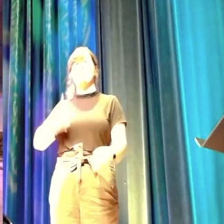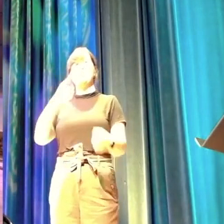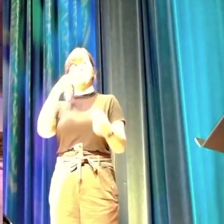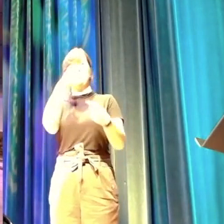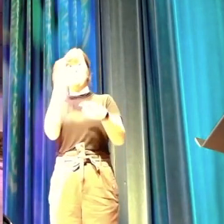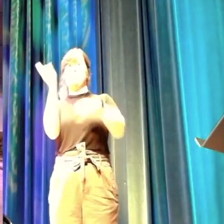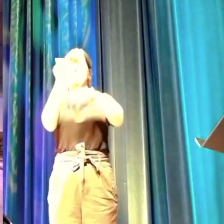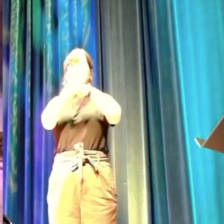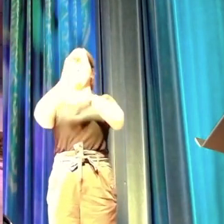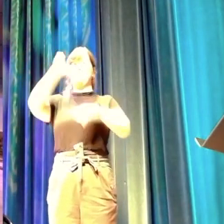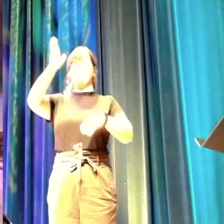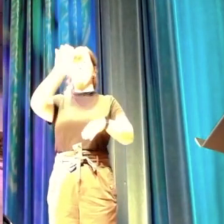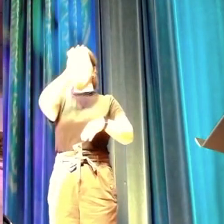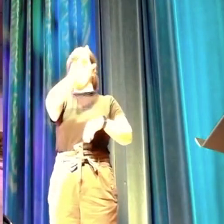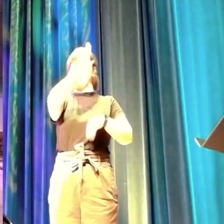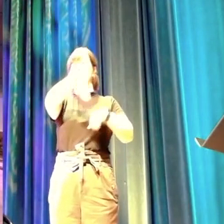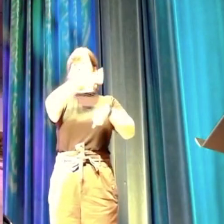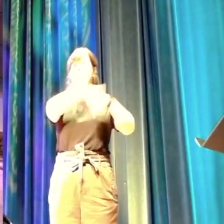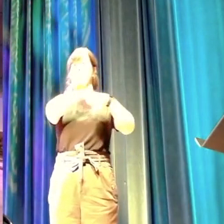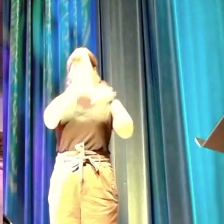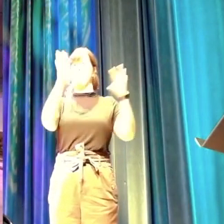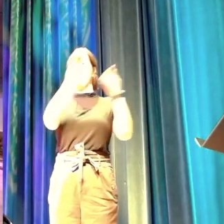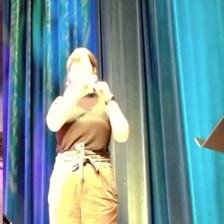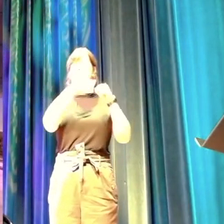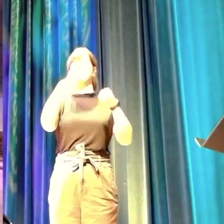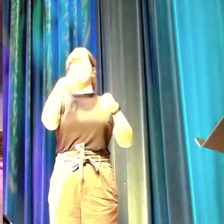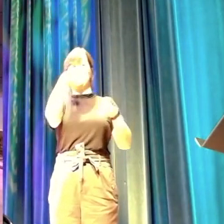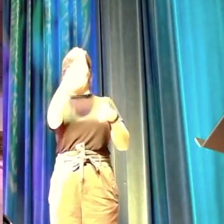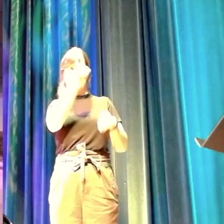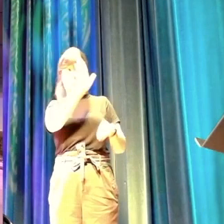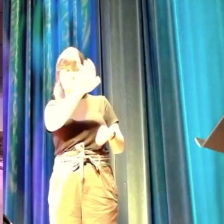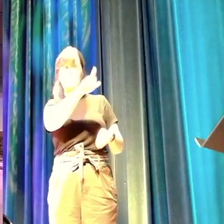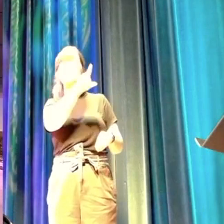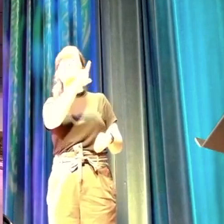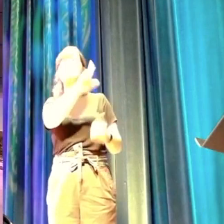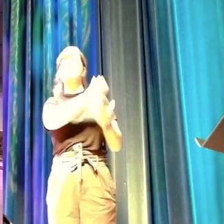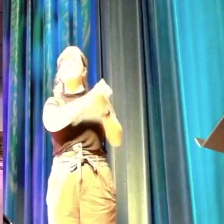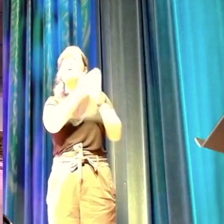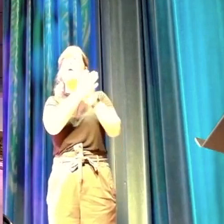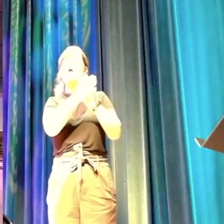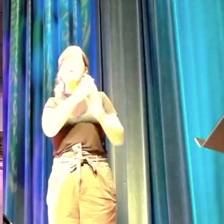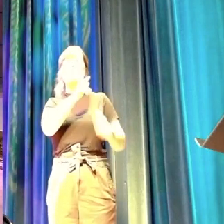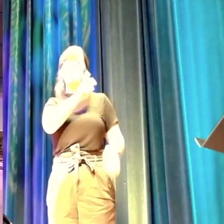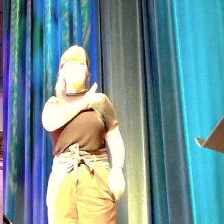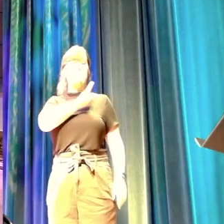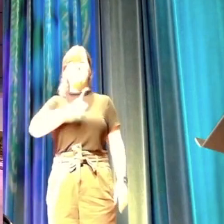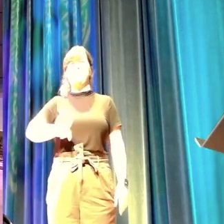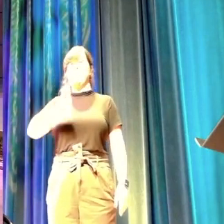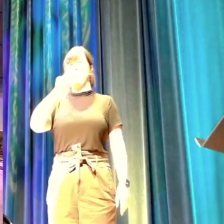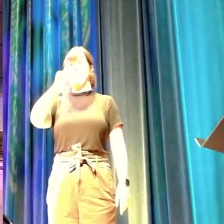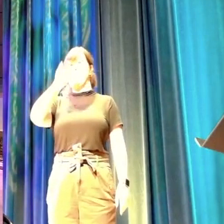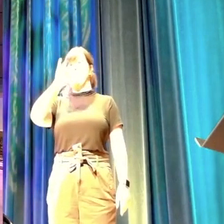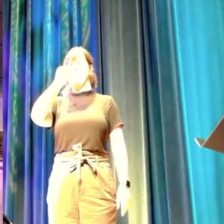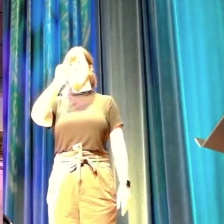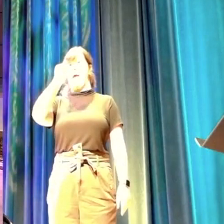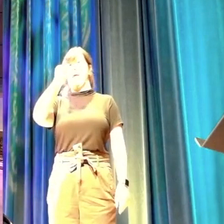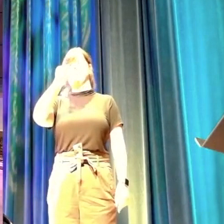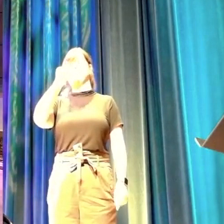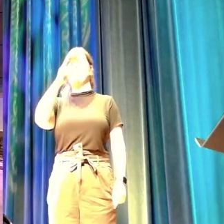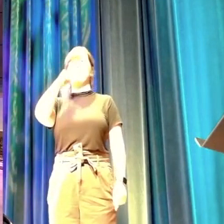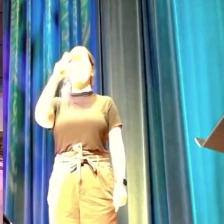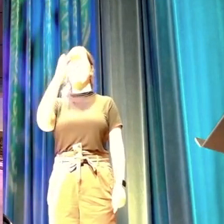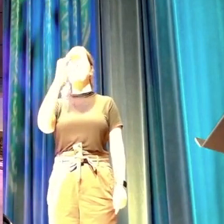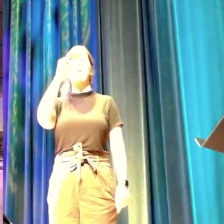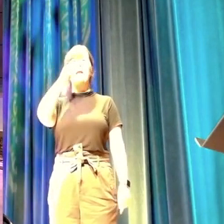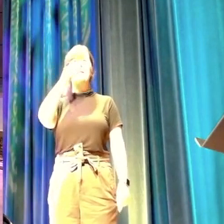International, and she gave them a challenge. She said that they should become Knights for Blindness and the Crusade, Knights for the Blind